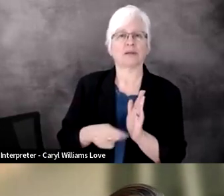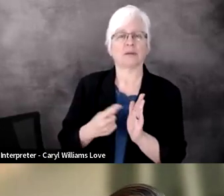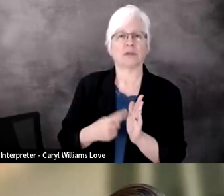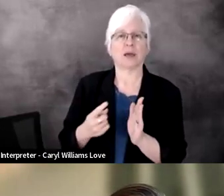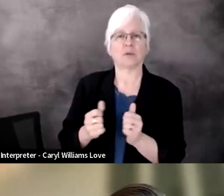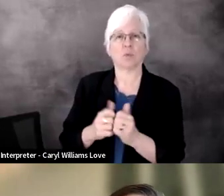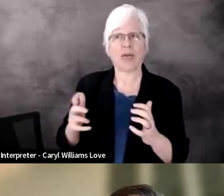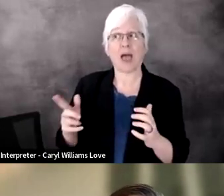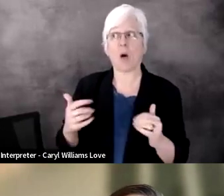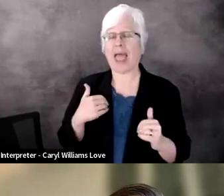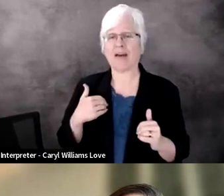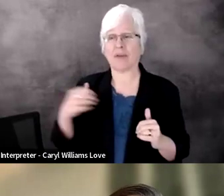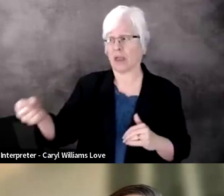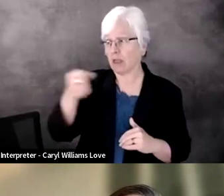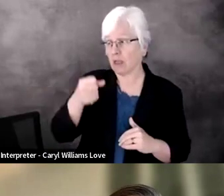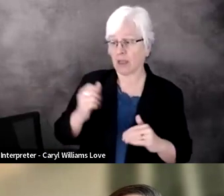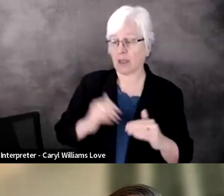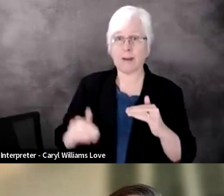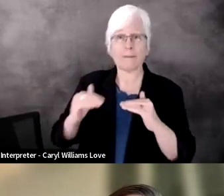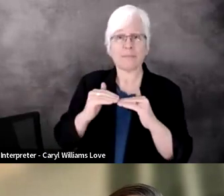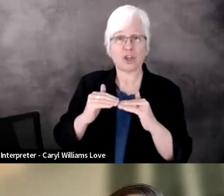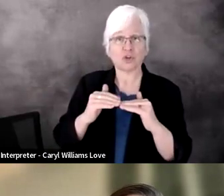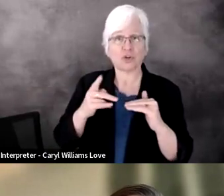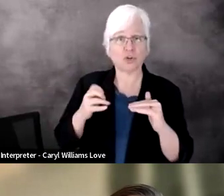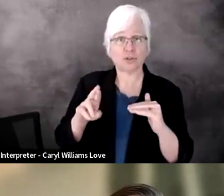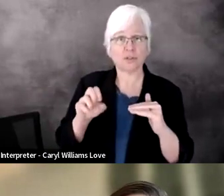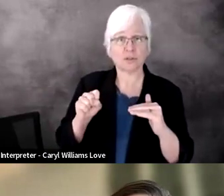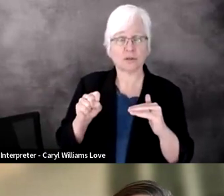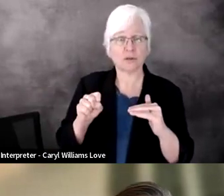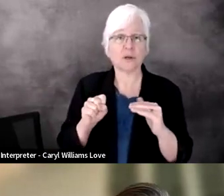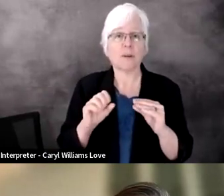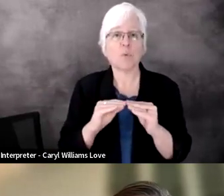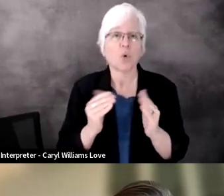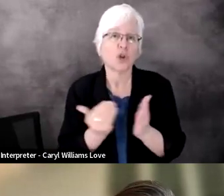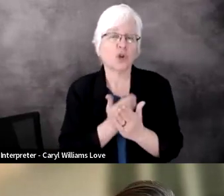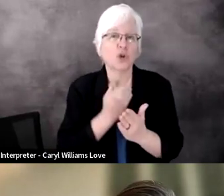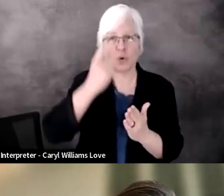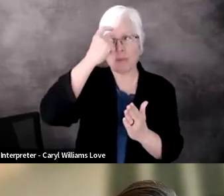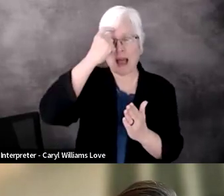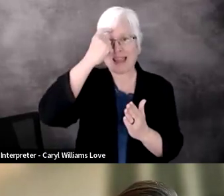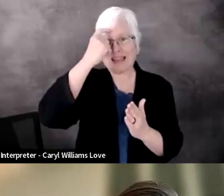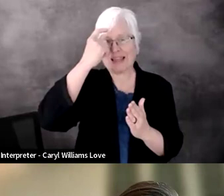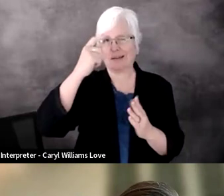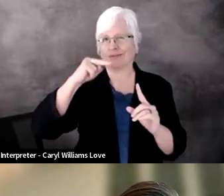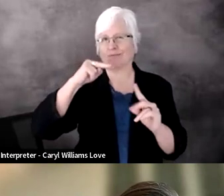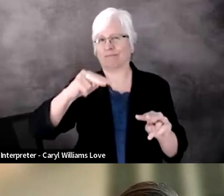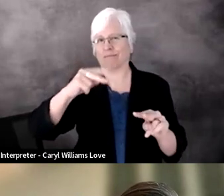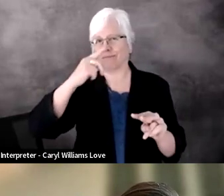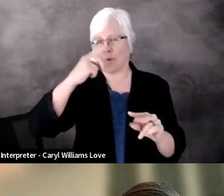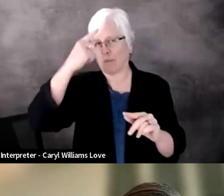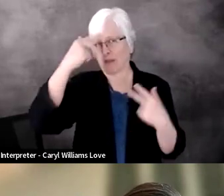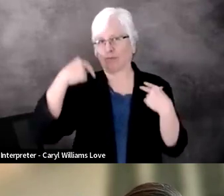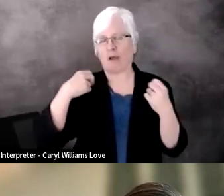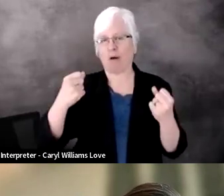having peers and the newer minded mental health professionals. Hopefully, as